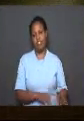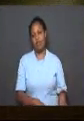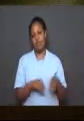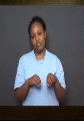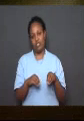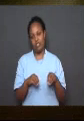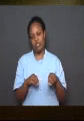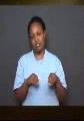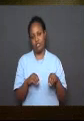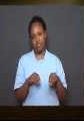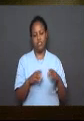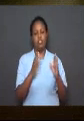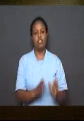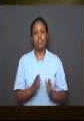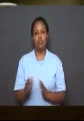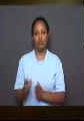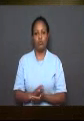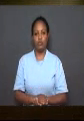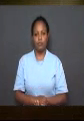Students, let's get ready.